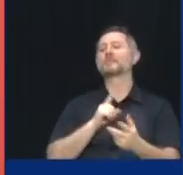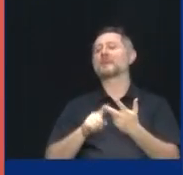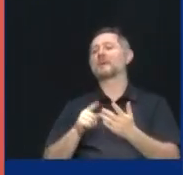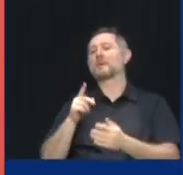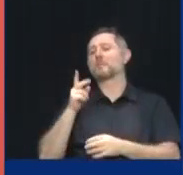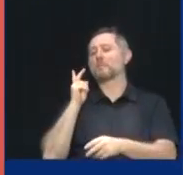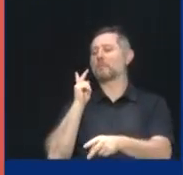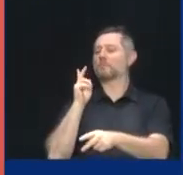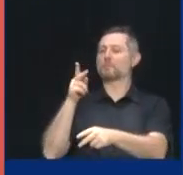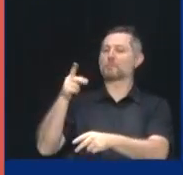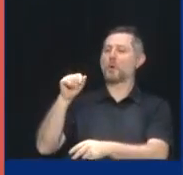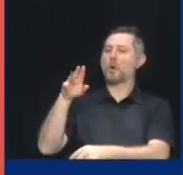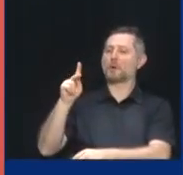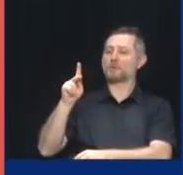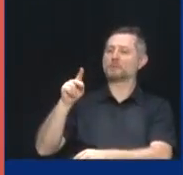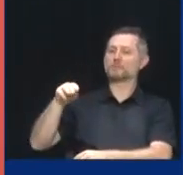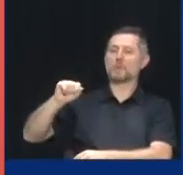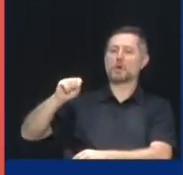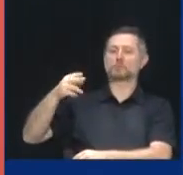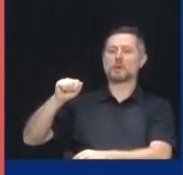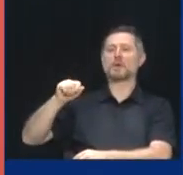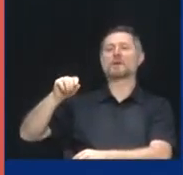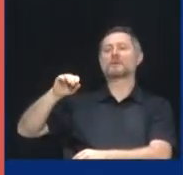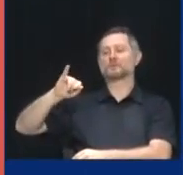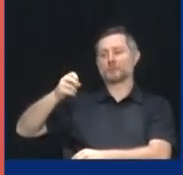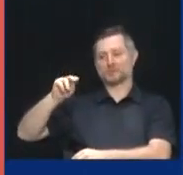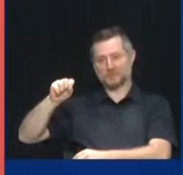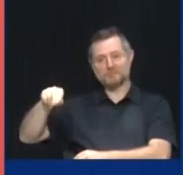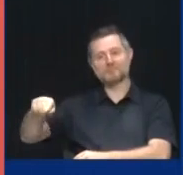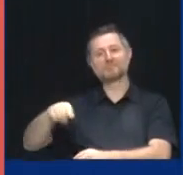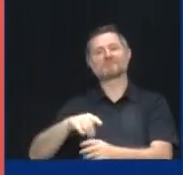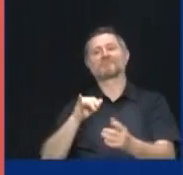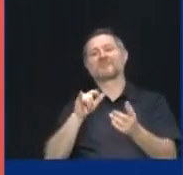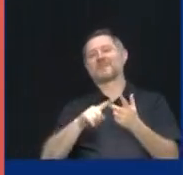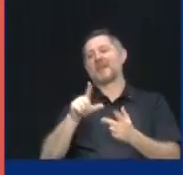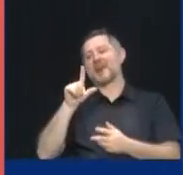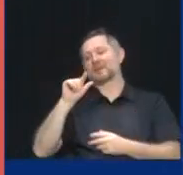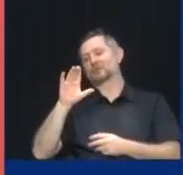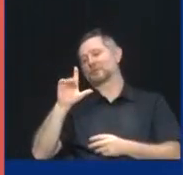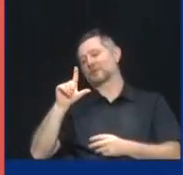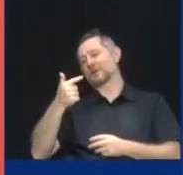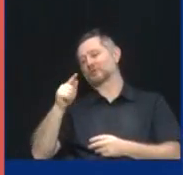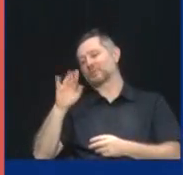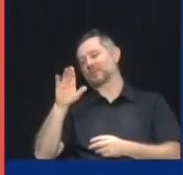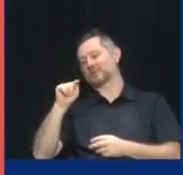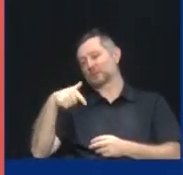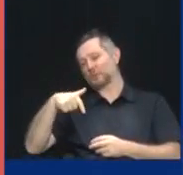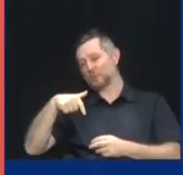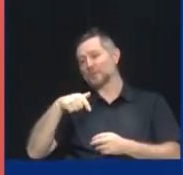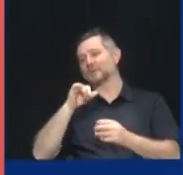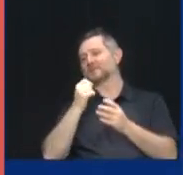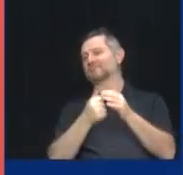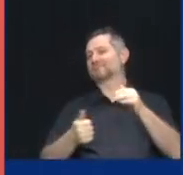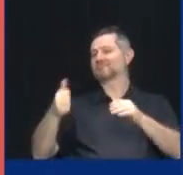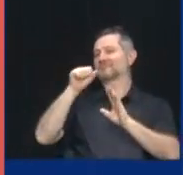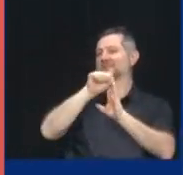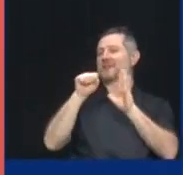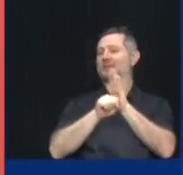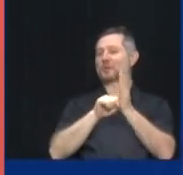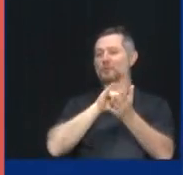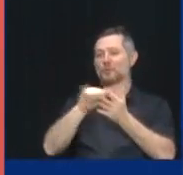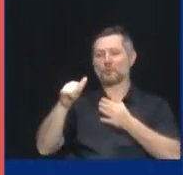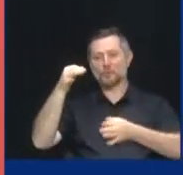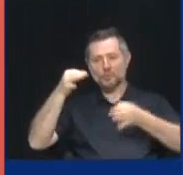openly LGBTQ judge to the state's highest court. And we required insurance companies to